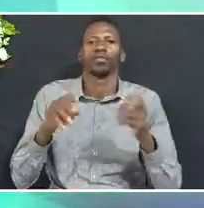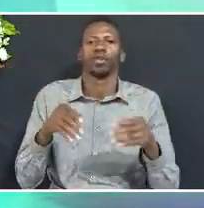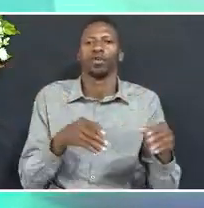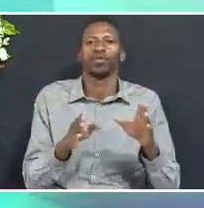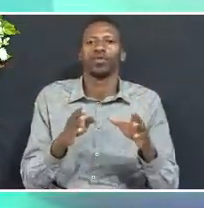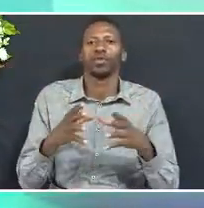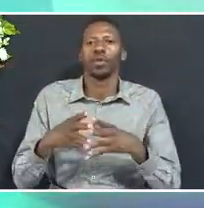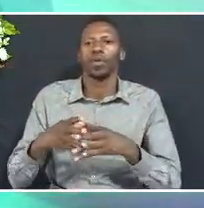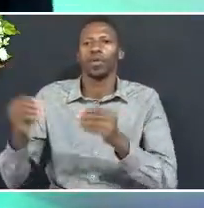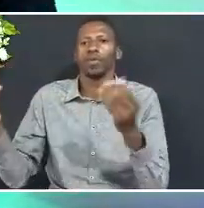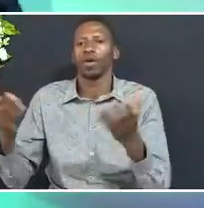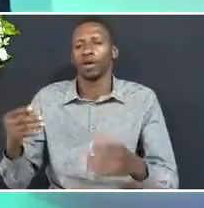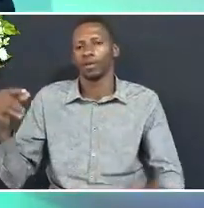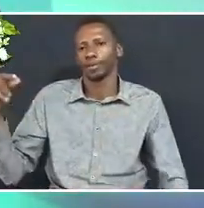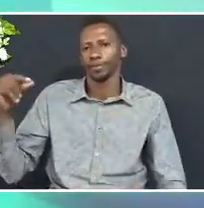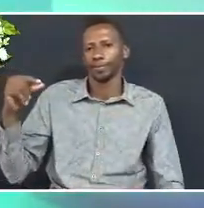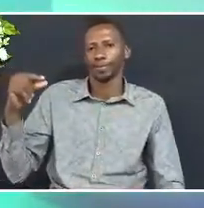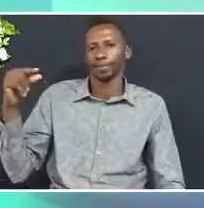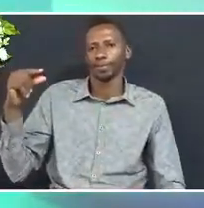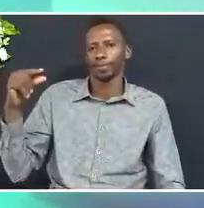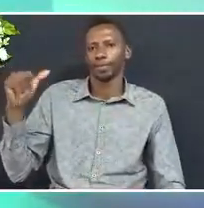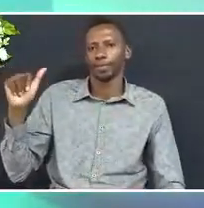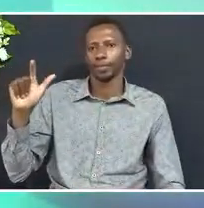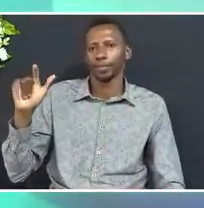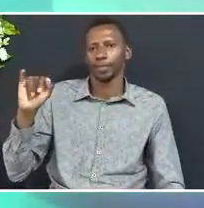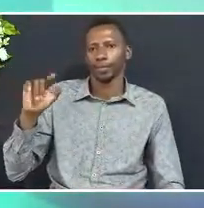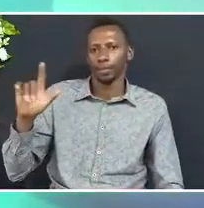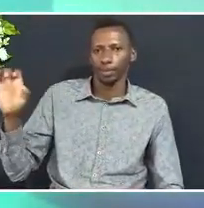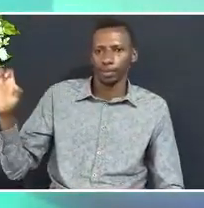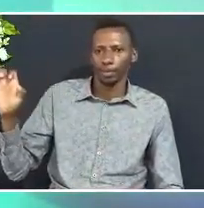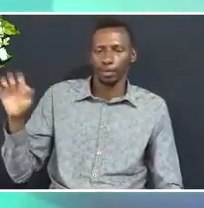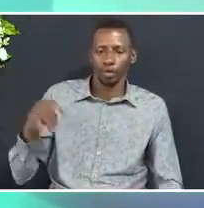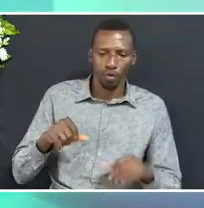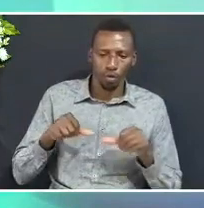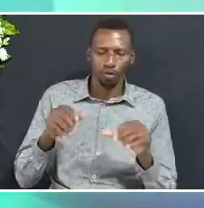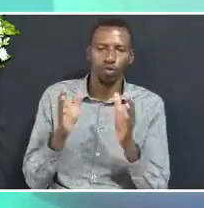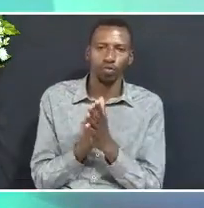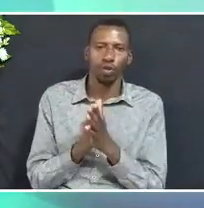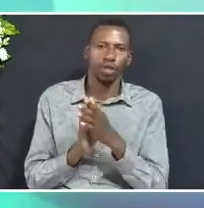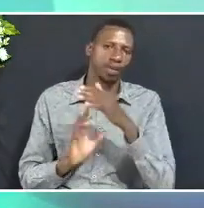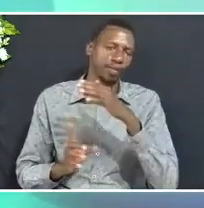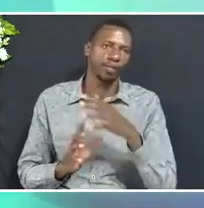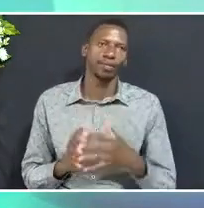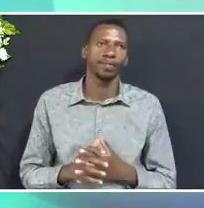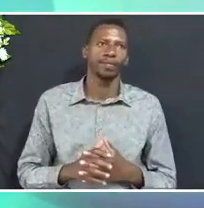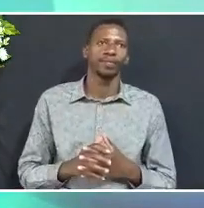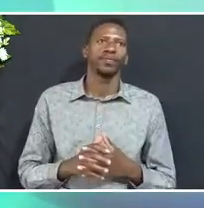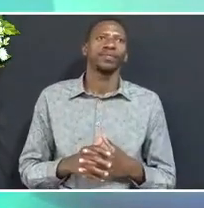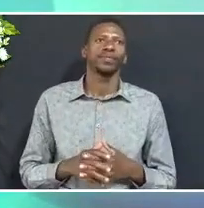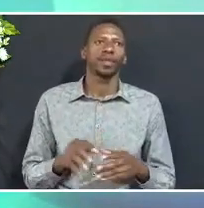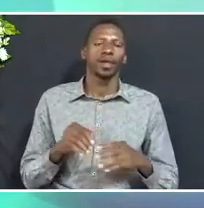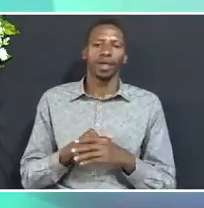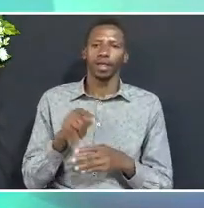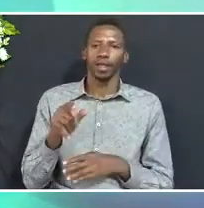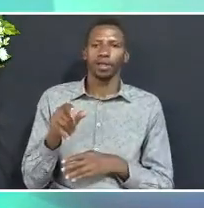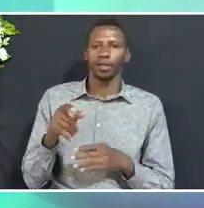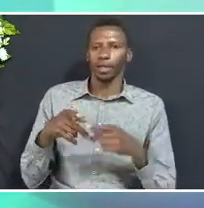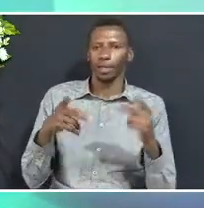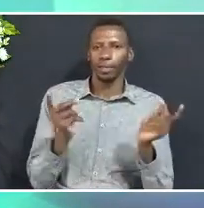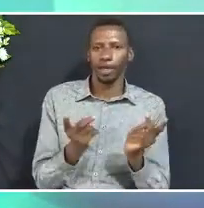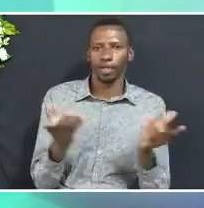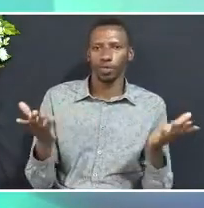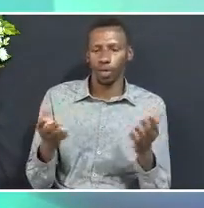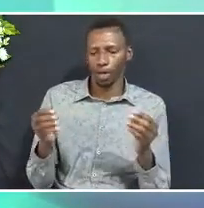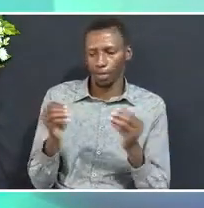to Galilee so that he can continue with ministry. In this place where he met this woman,